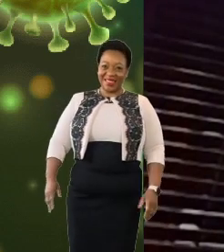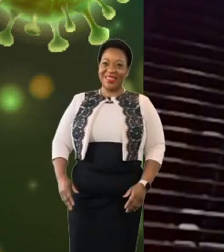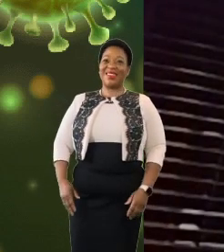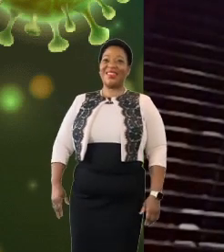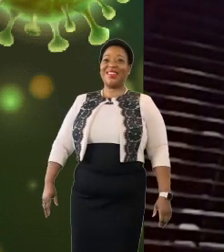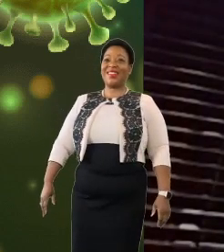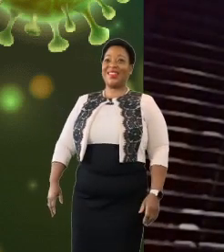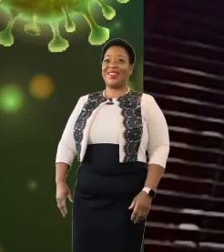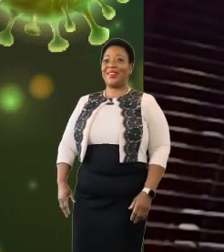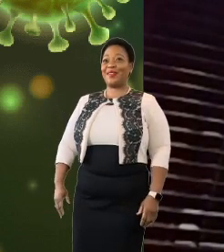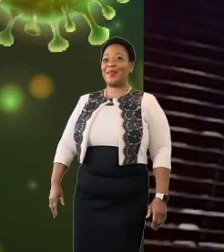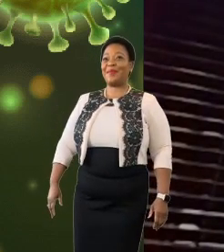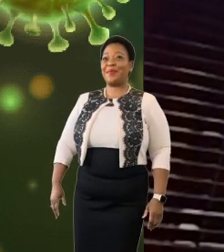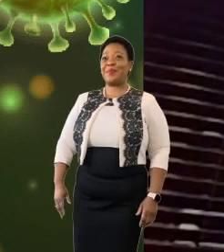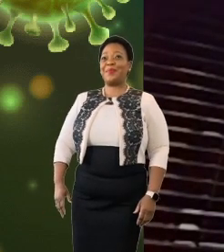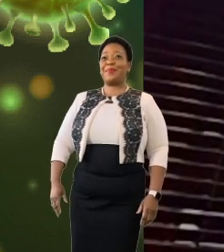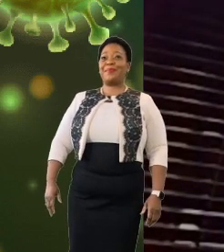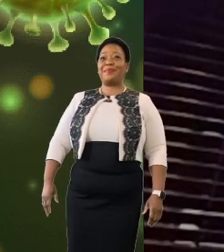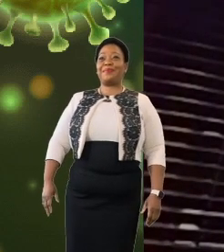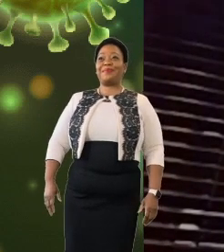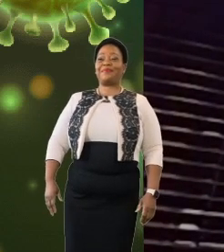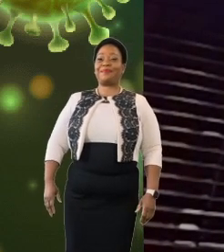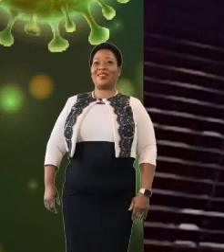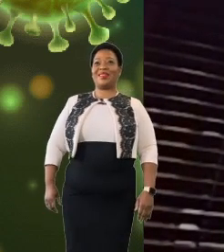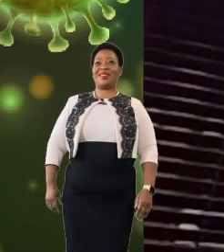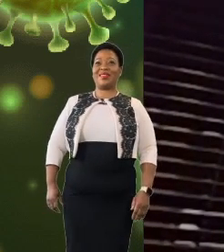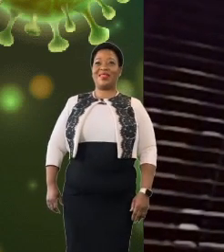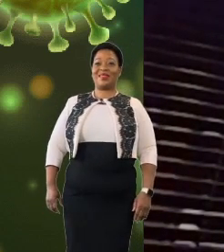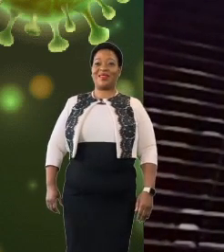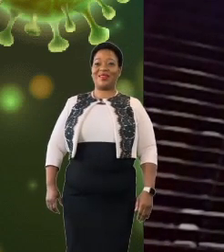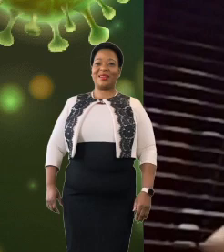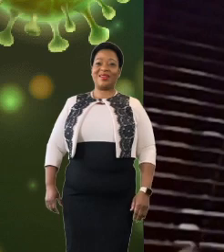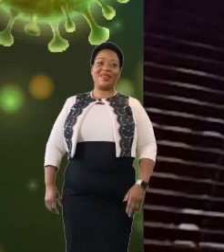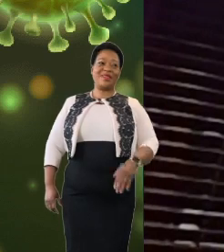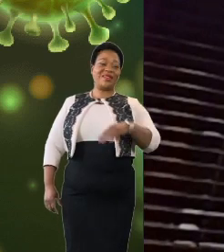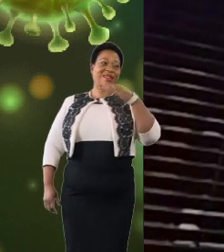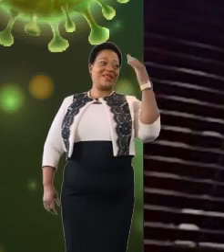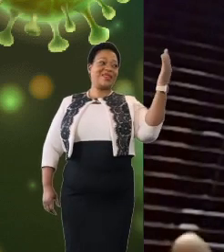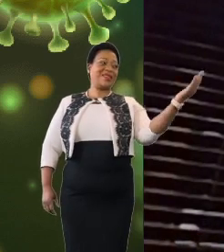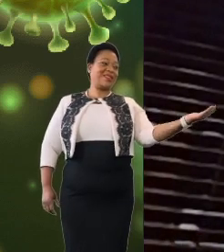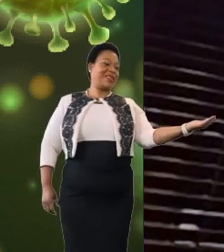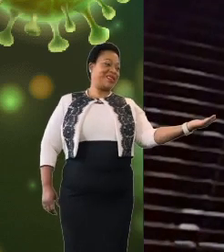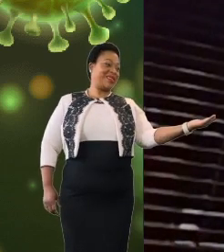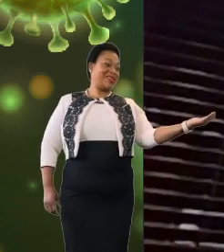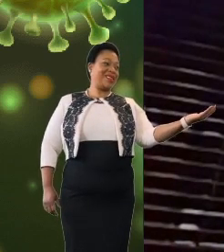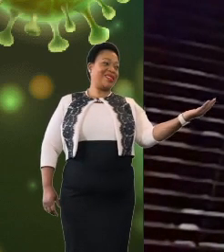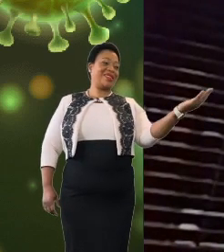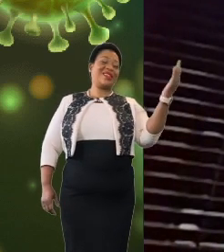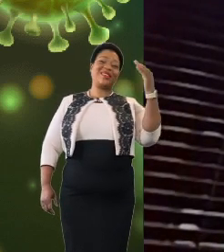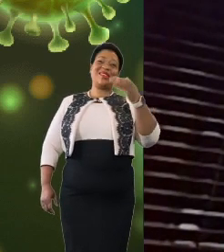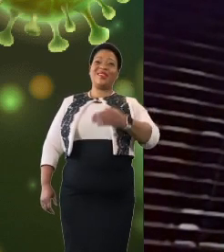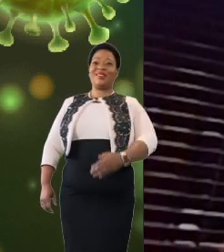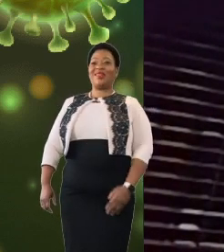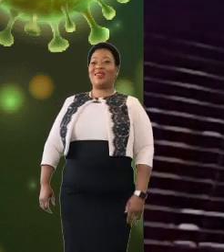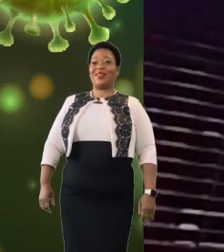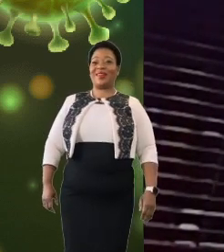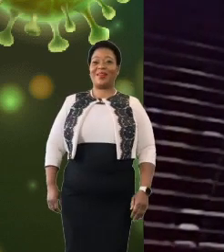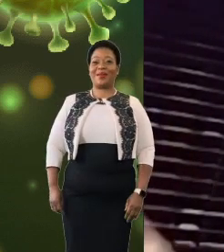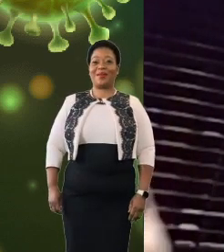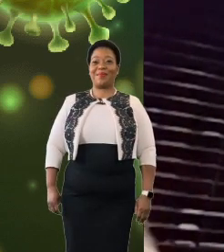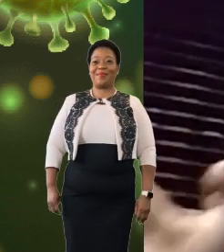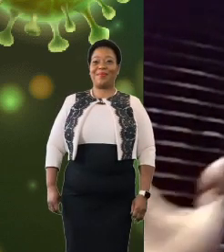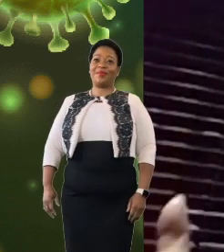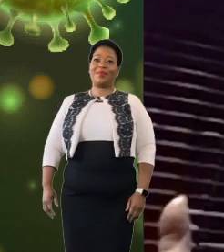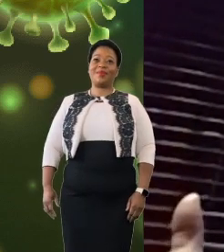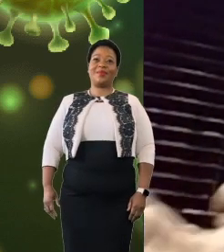of the leadership that is visionary enough to be able to take decisions now, because